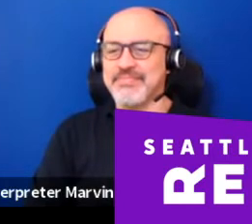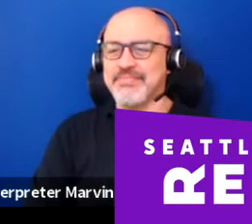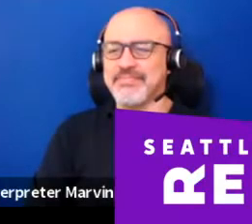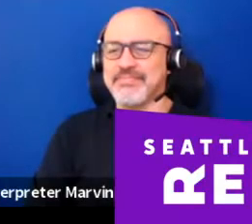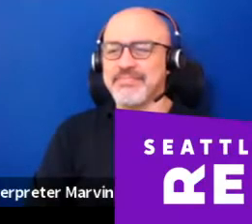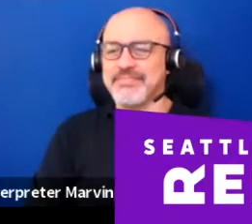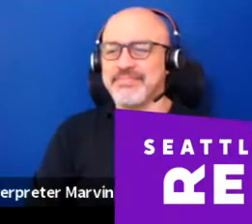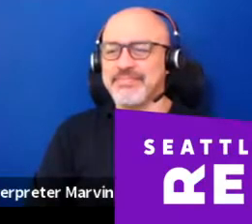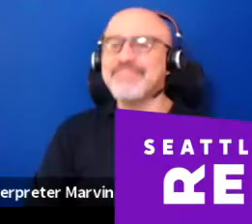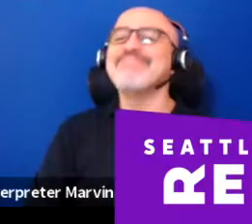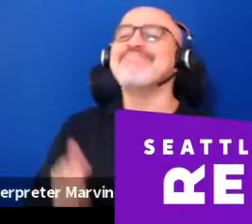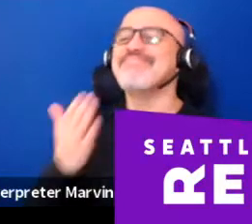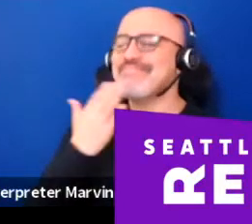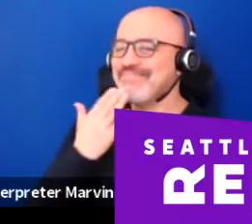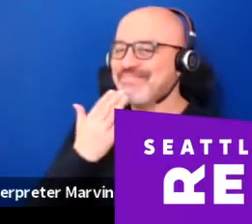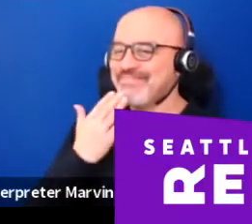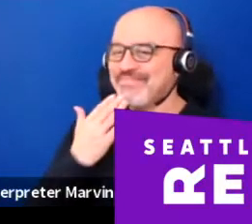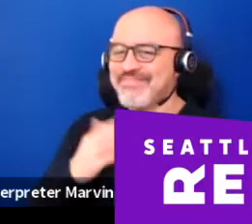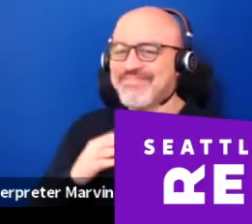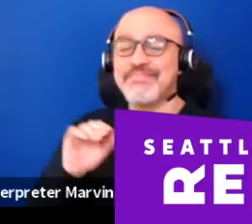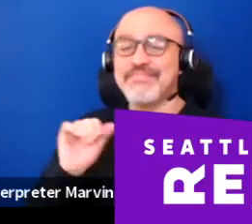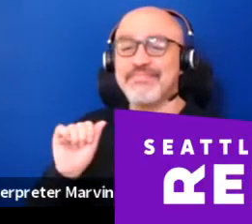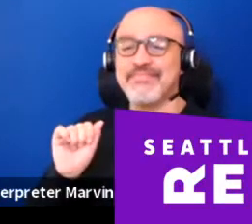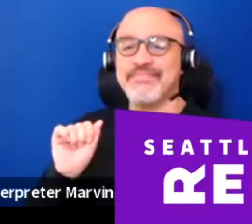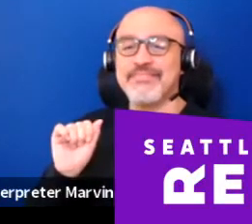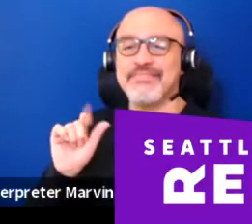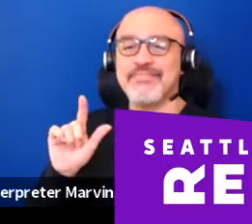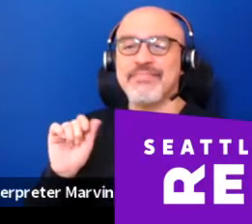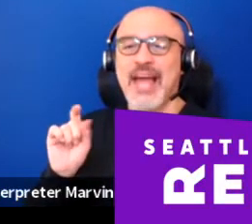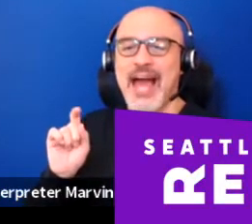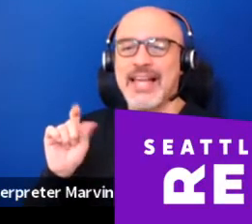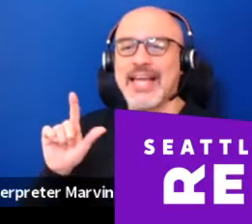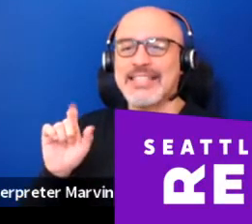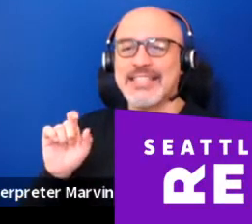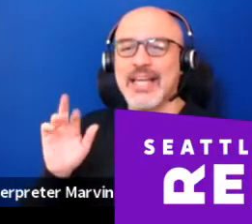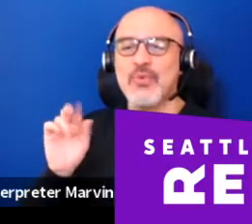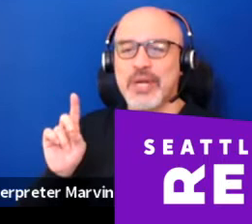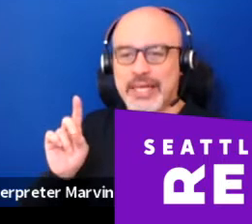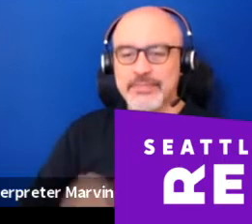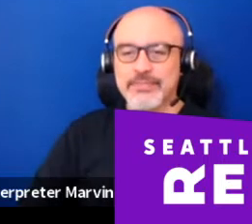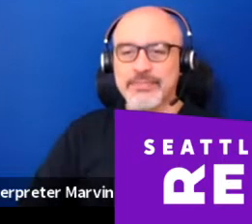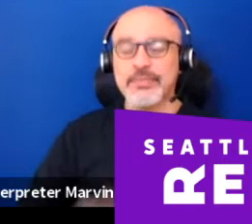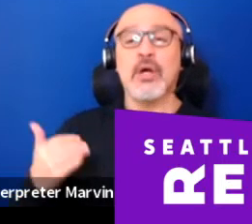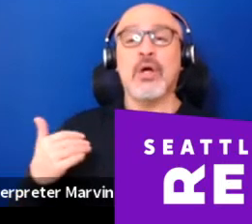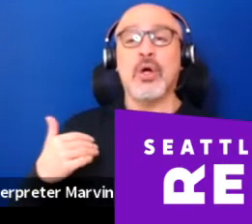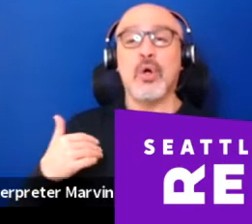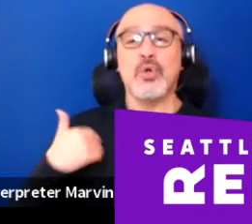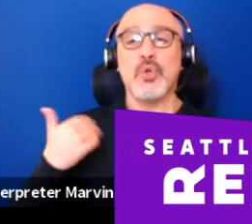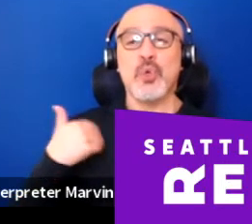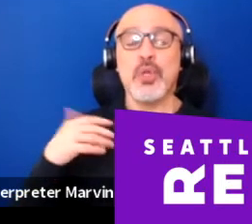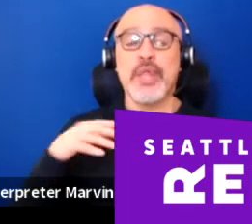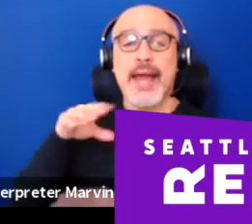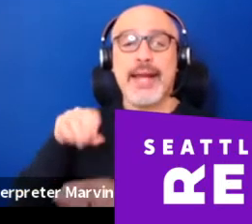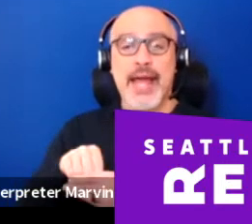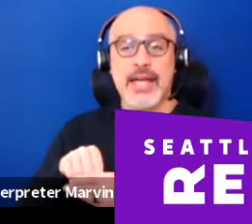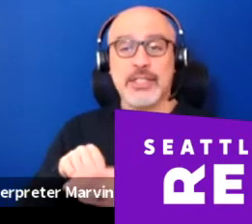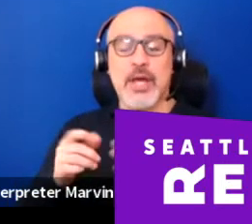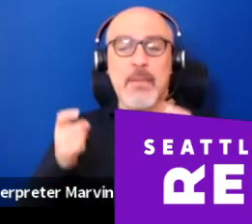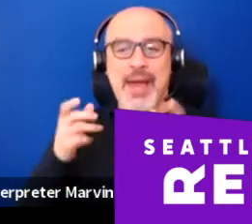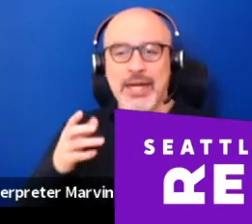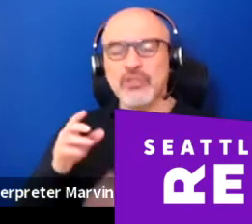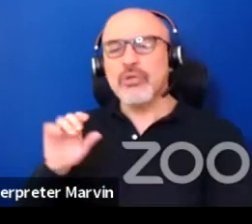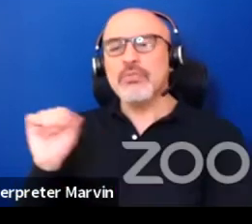Thanks, Deborah. I am Alex Lee Reed. I am the Youth Engagement Manager at Seattle Rep. I